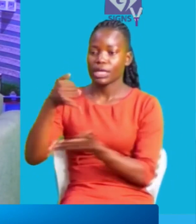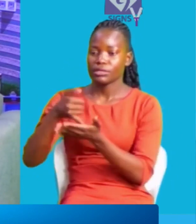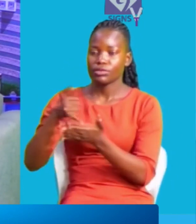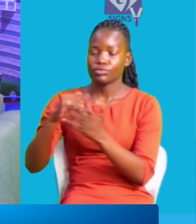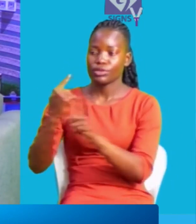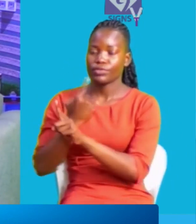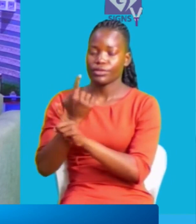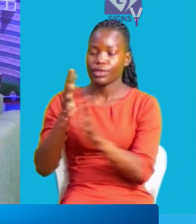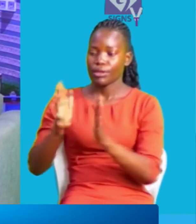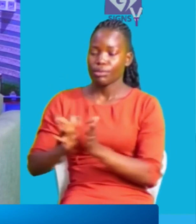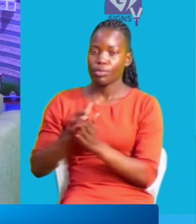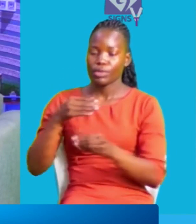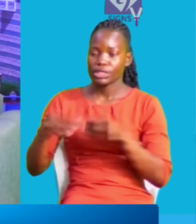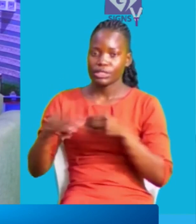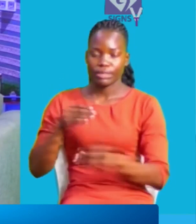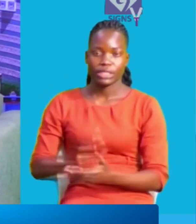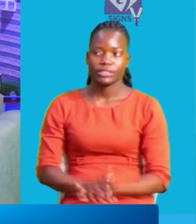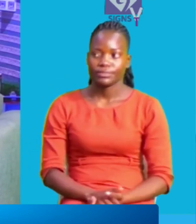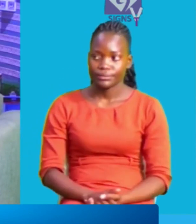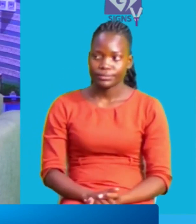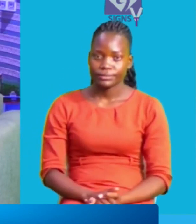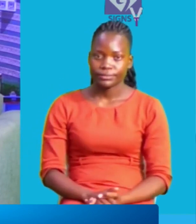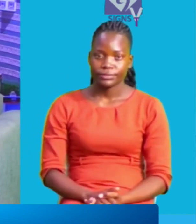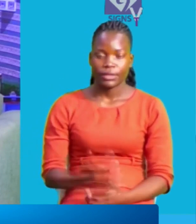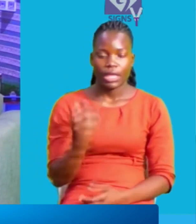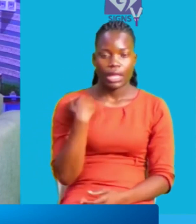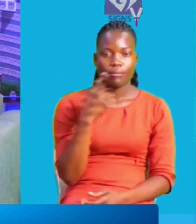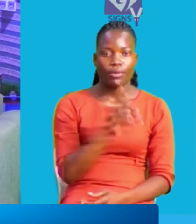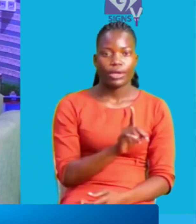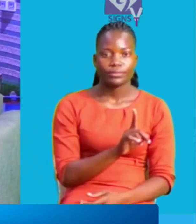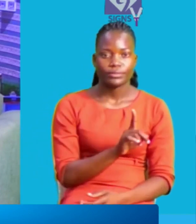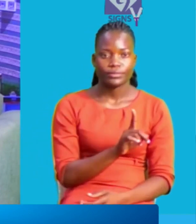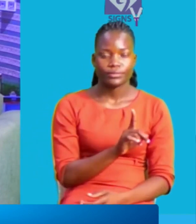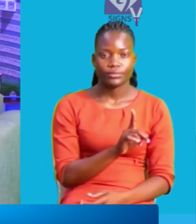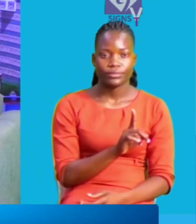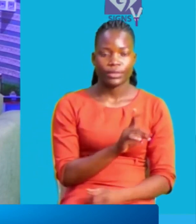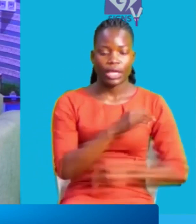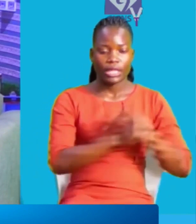to different people with disabilities? Number one,